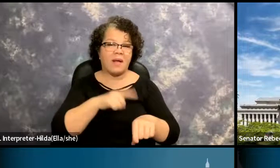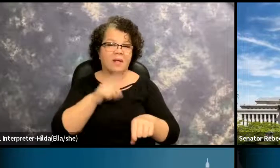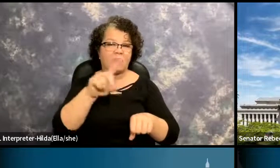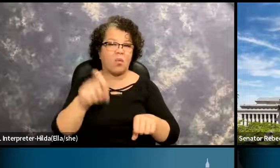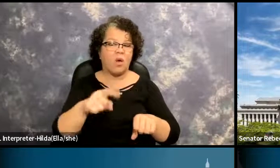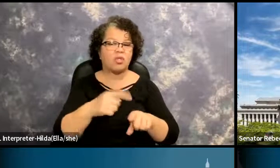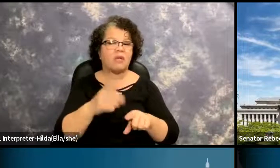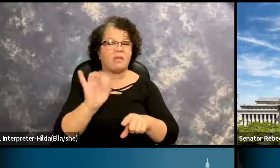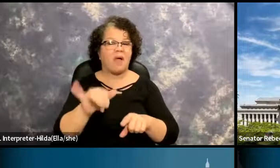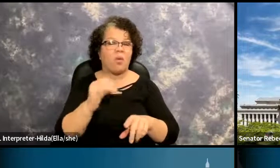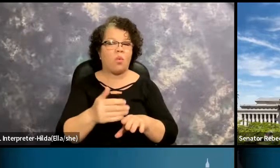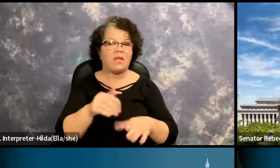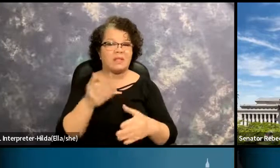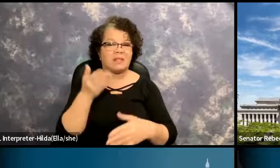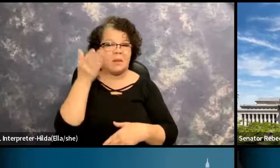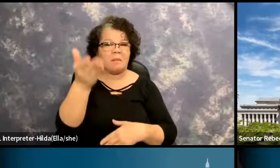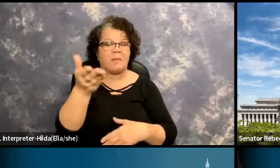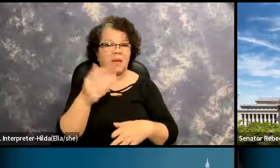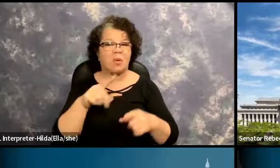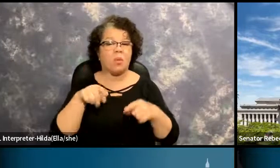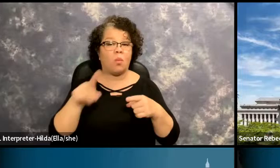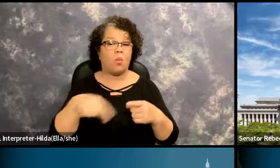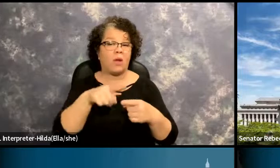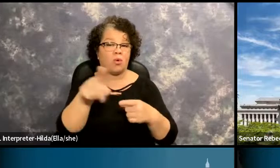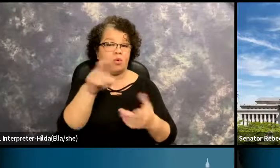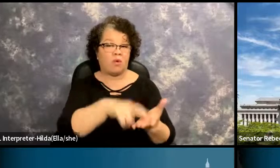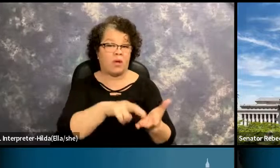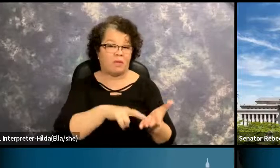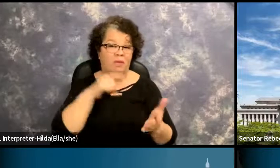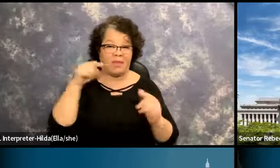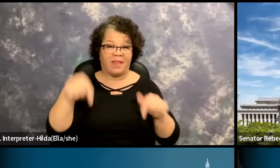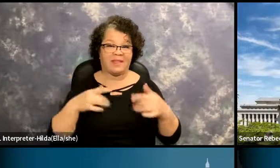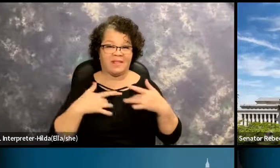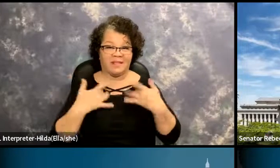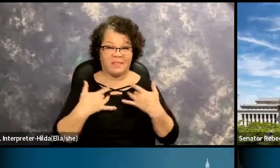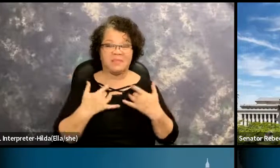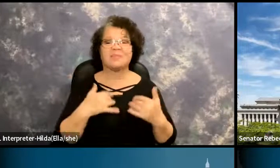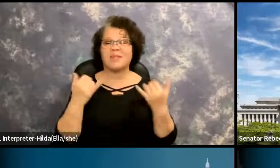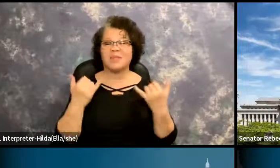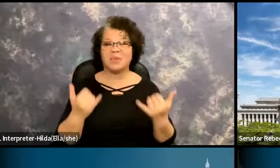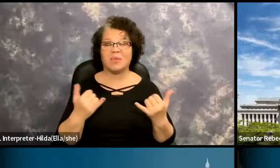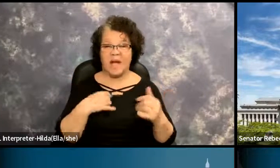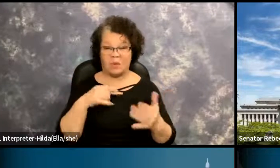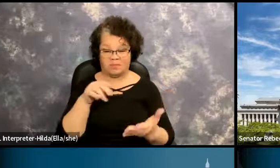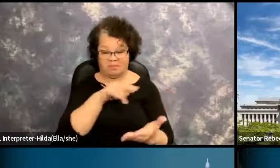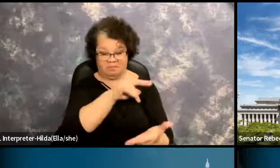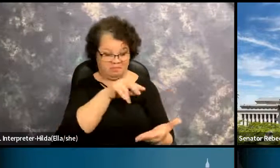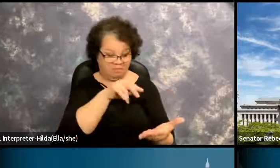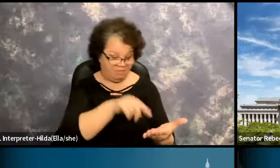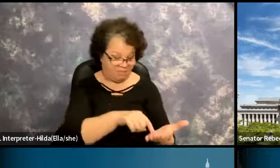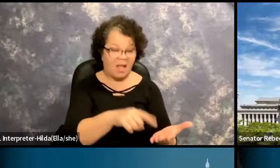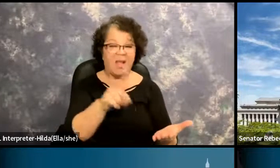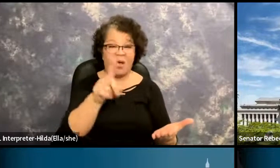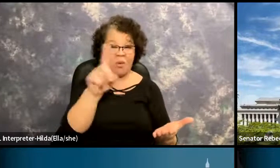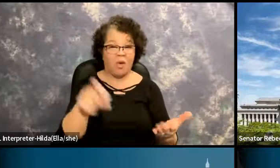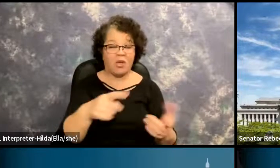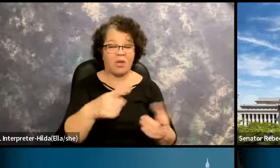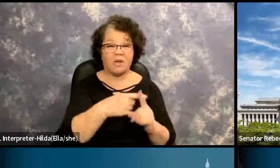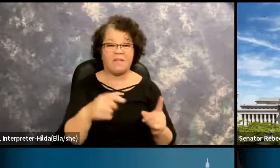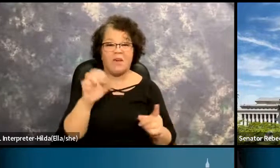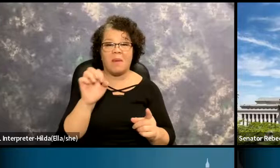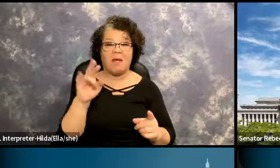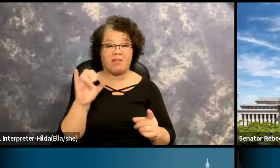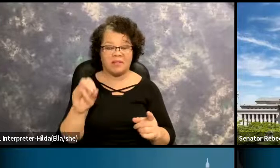submitted when you registered for this event. So we are moving on to a question submitted in advance. This one comes from Aaron, who